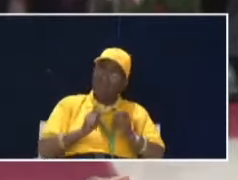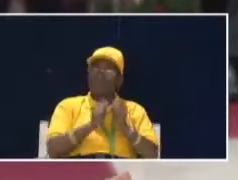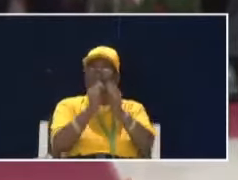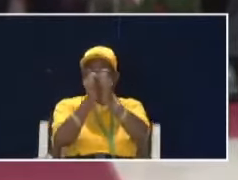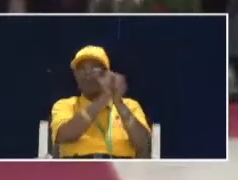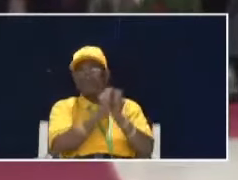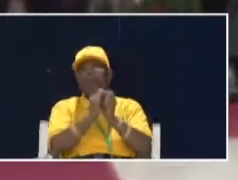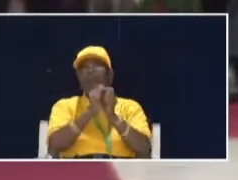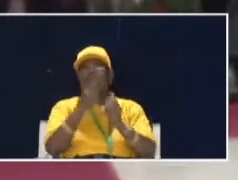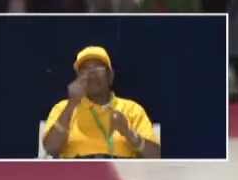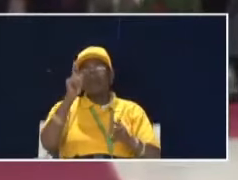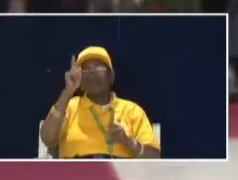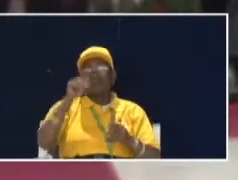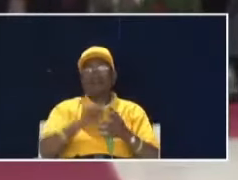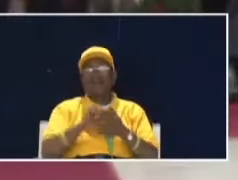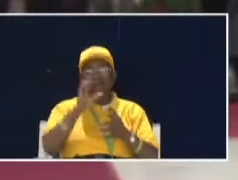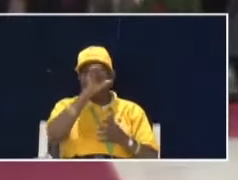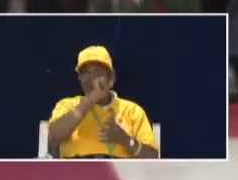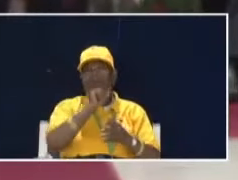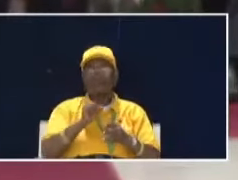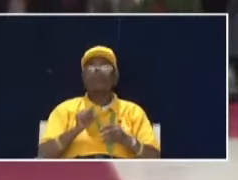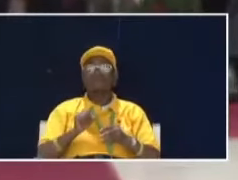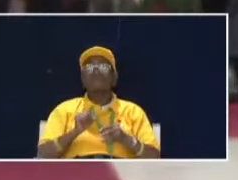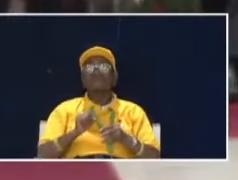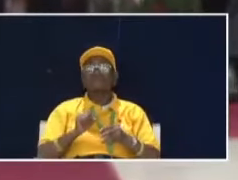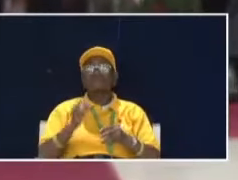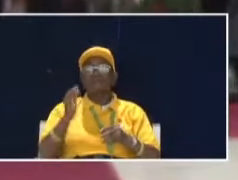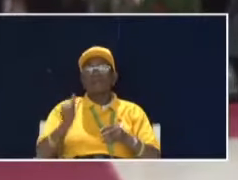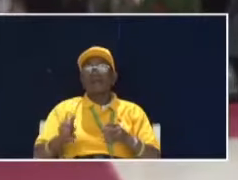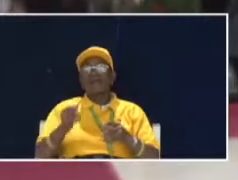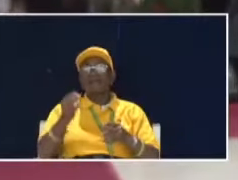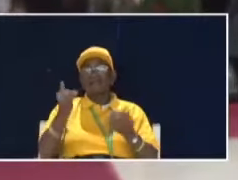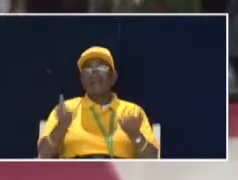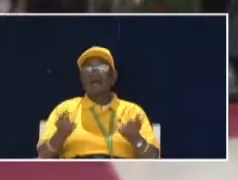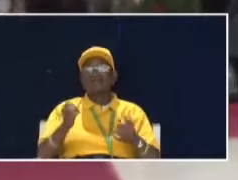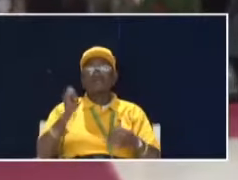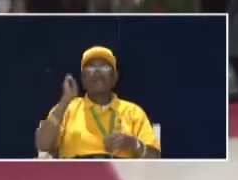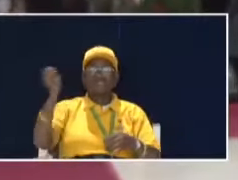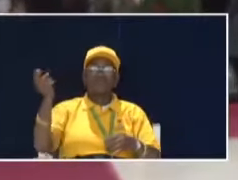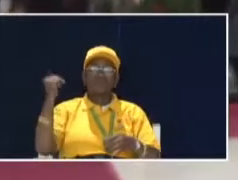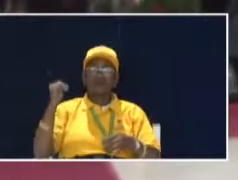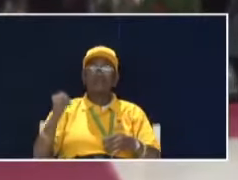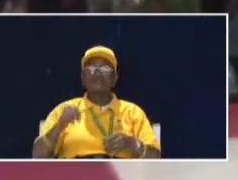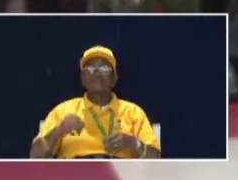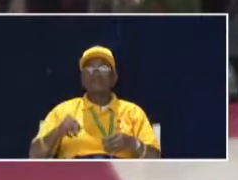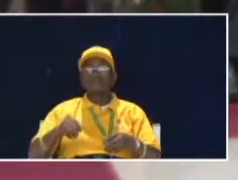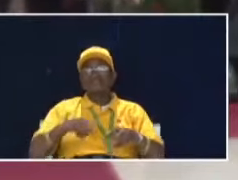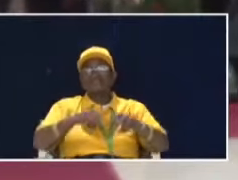Of course, by now he was riding his Triumph.